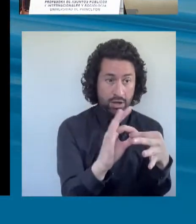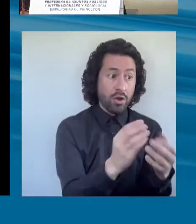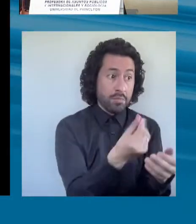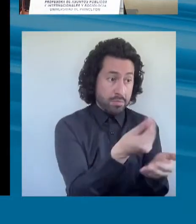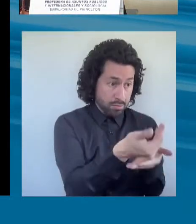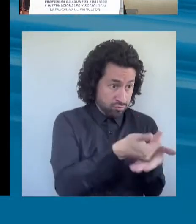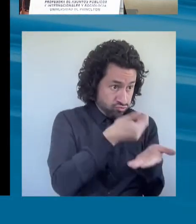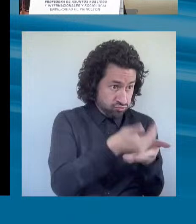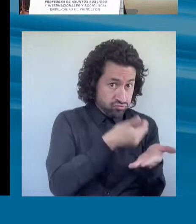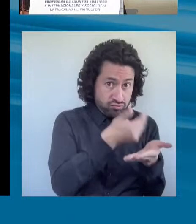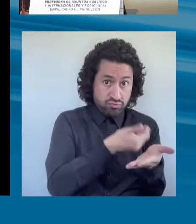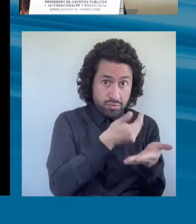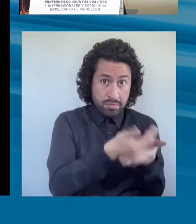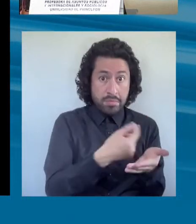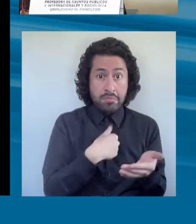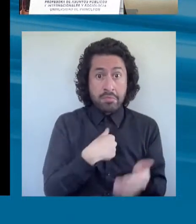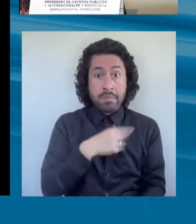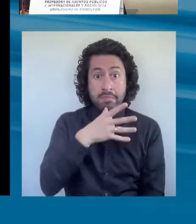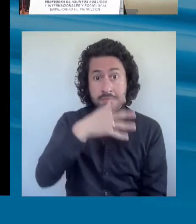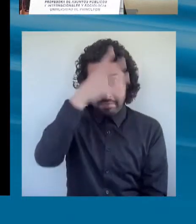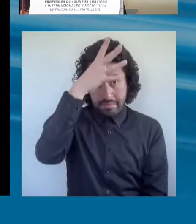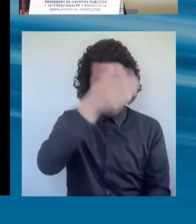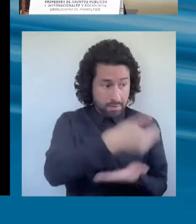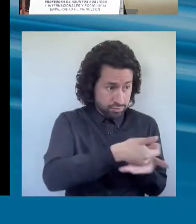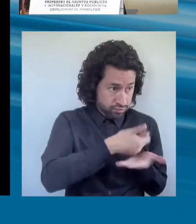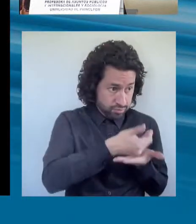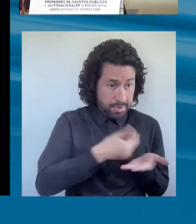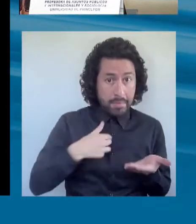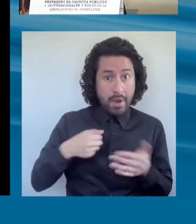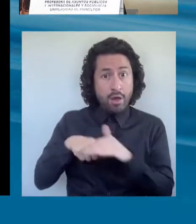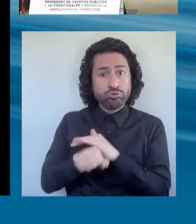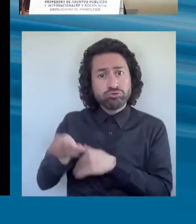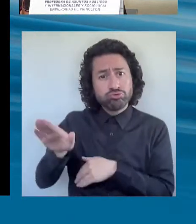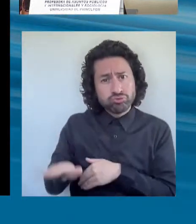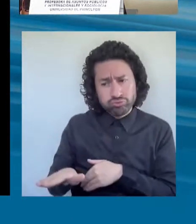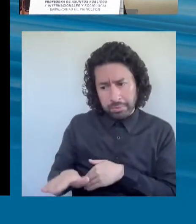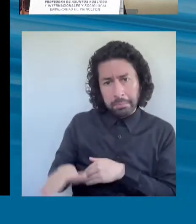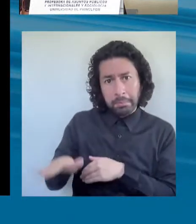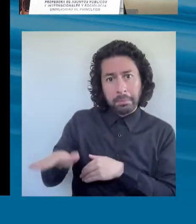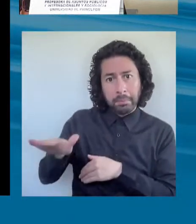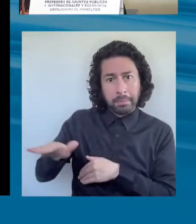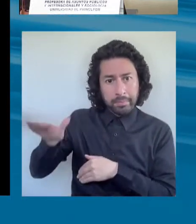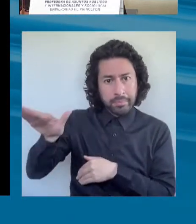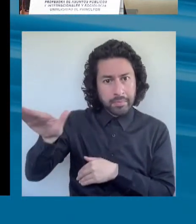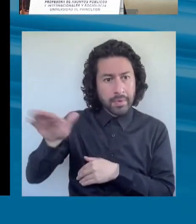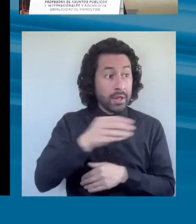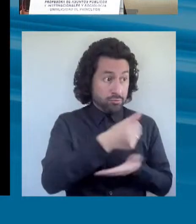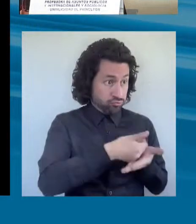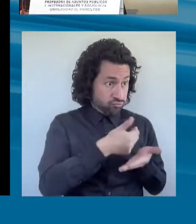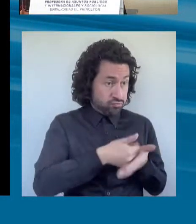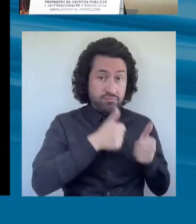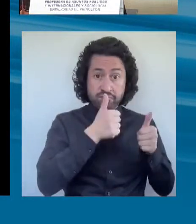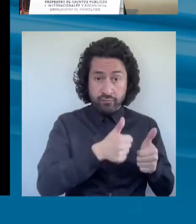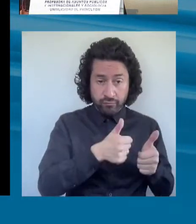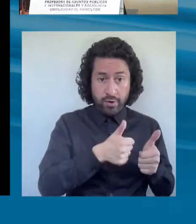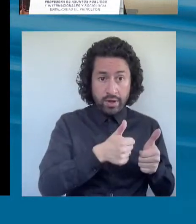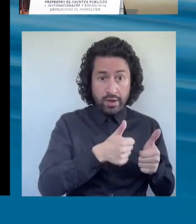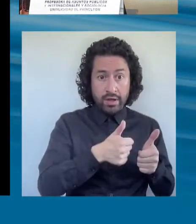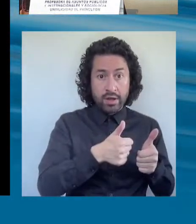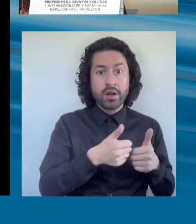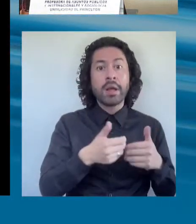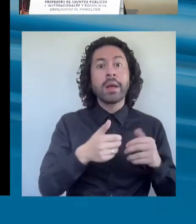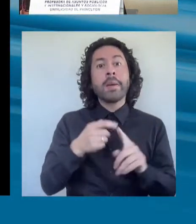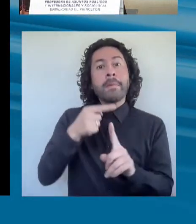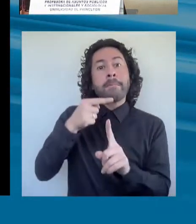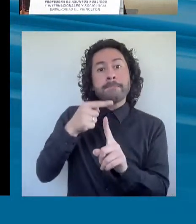between the parental income when their children are small and growing and the